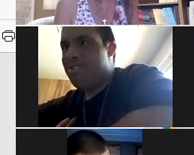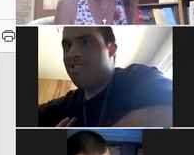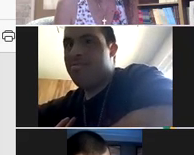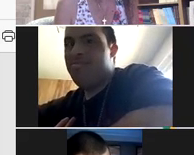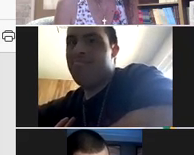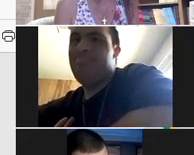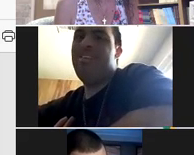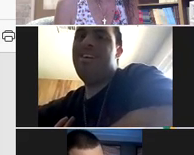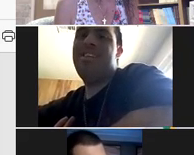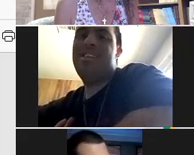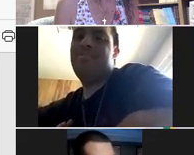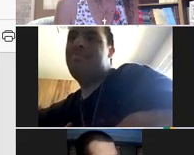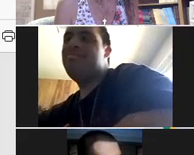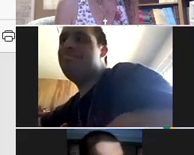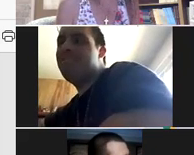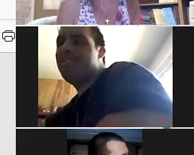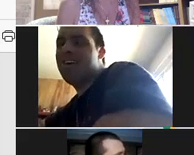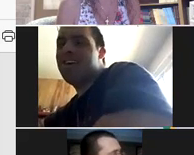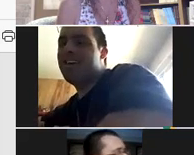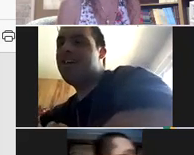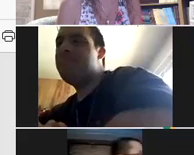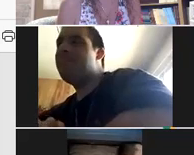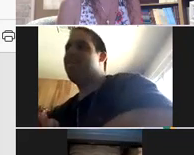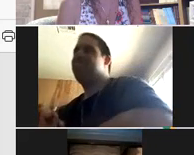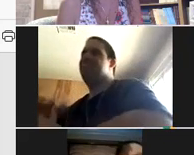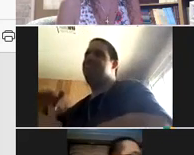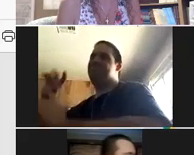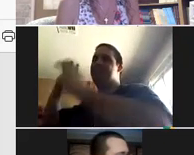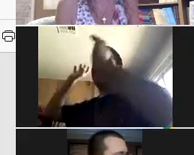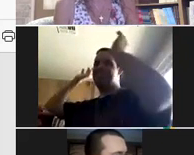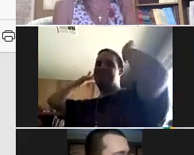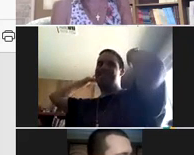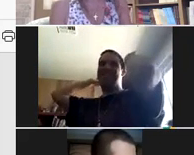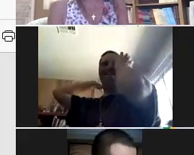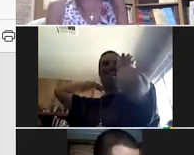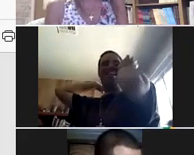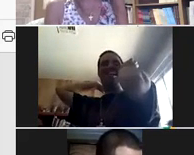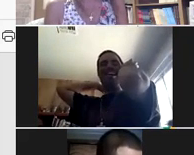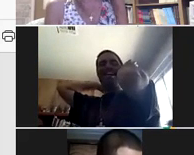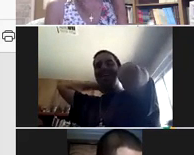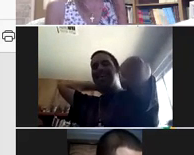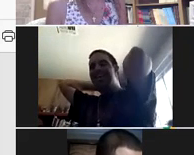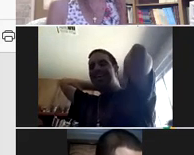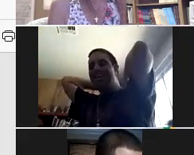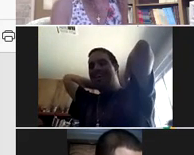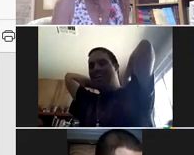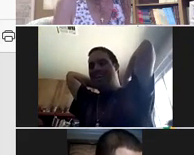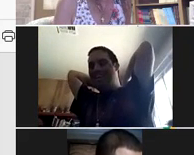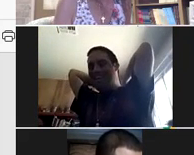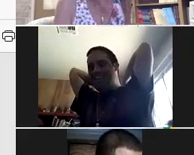we shall do rain tune, and amen. Amen. One other